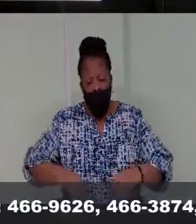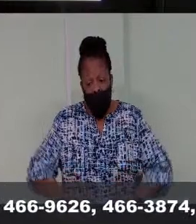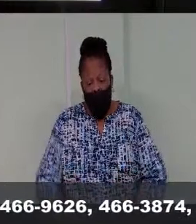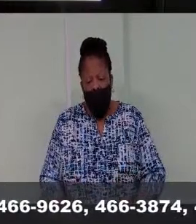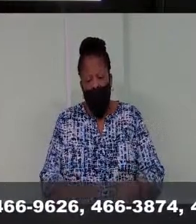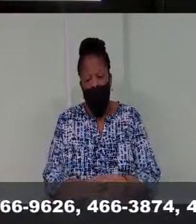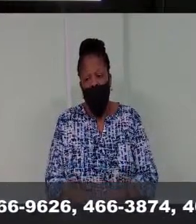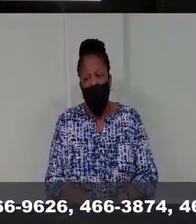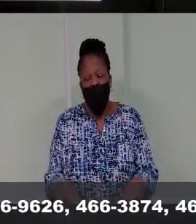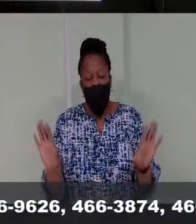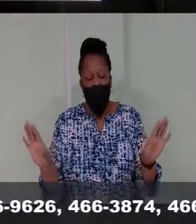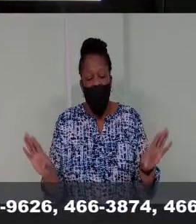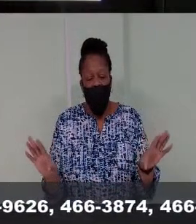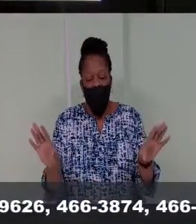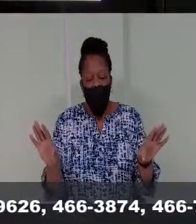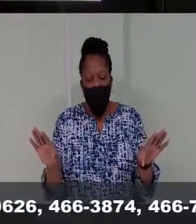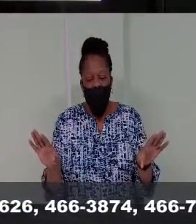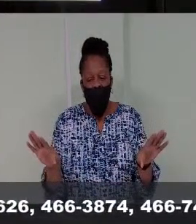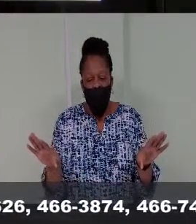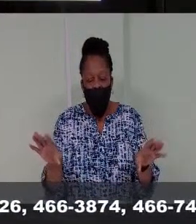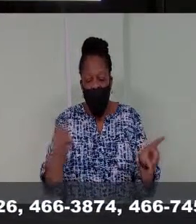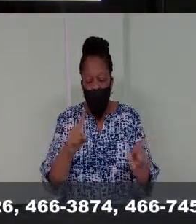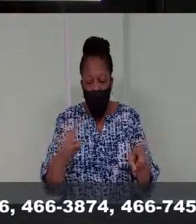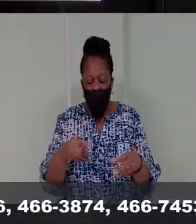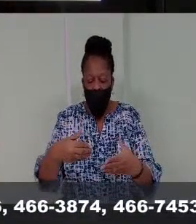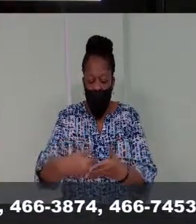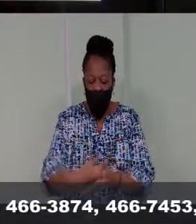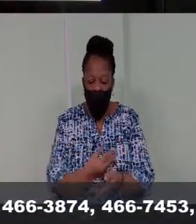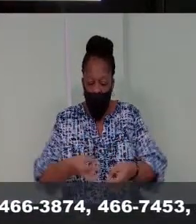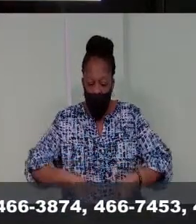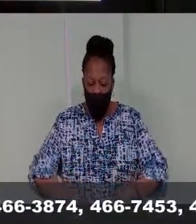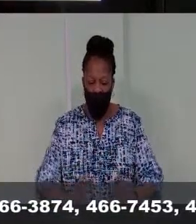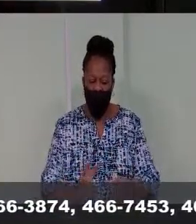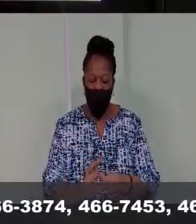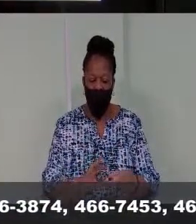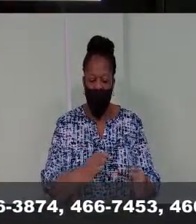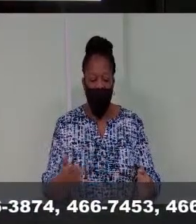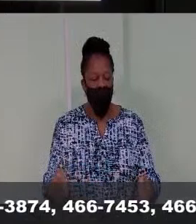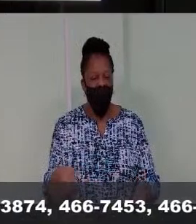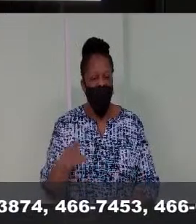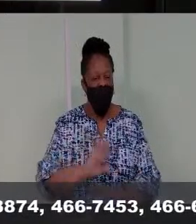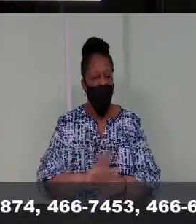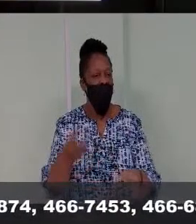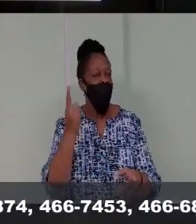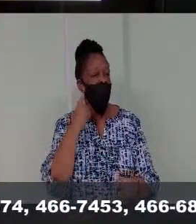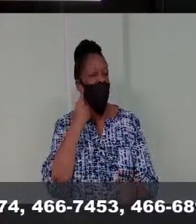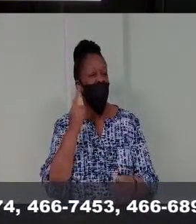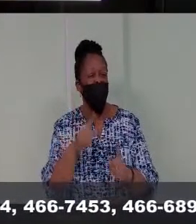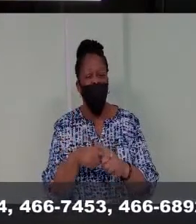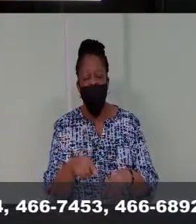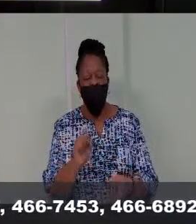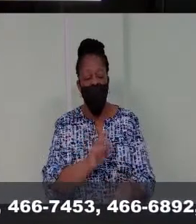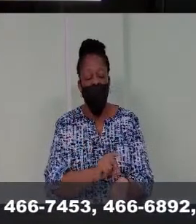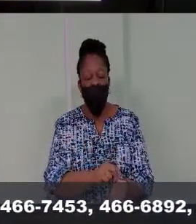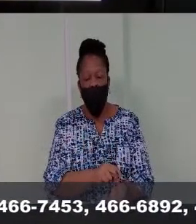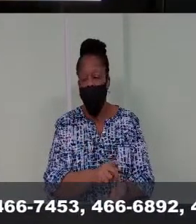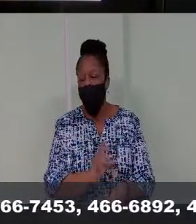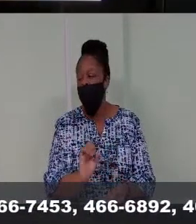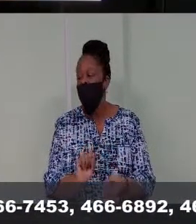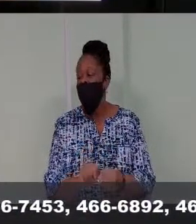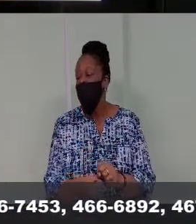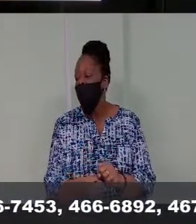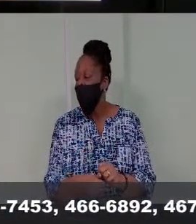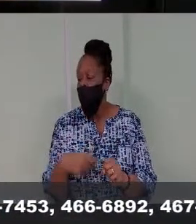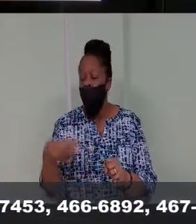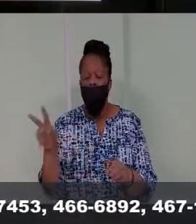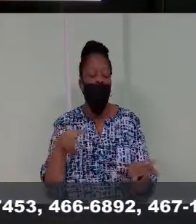to adopt the new norm. They have stopped listening to their healthcare providers and the scientists as to what needs to be done.